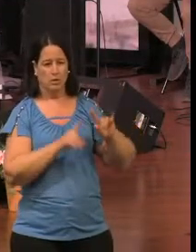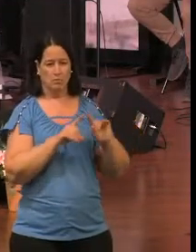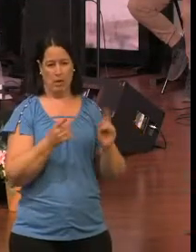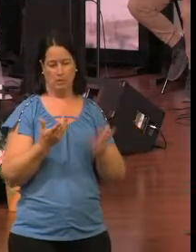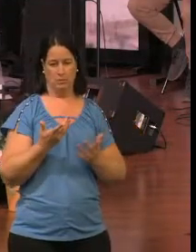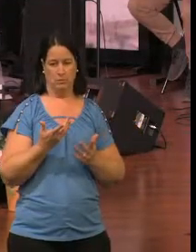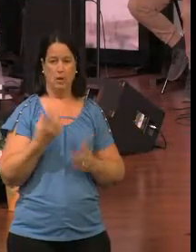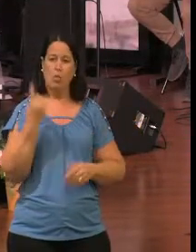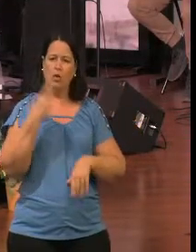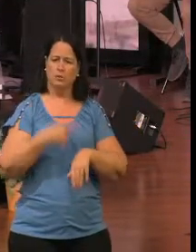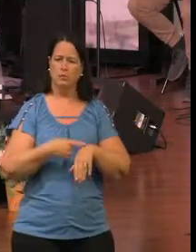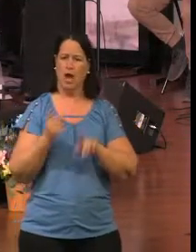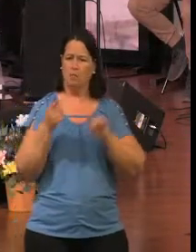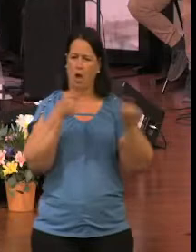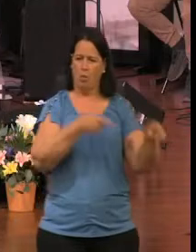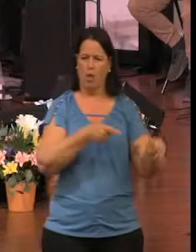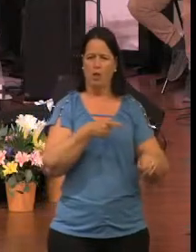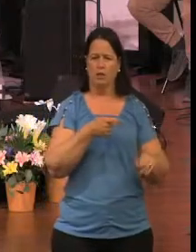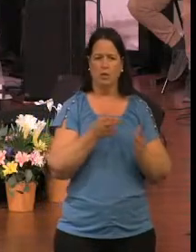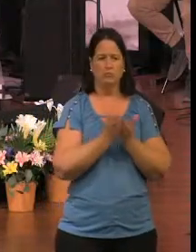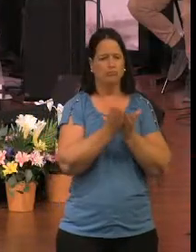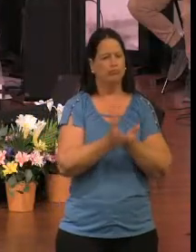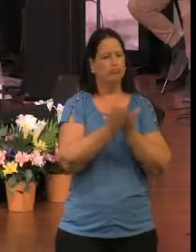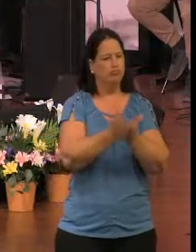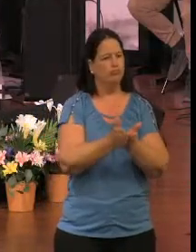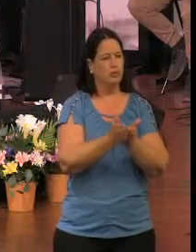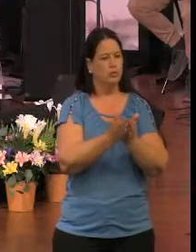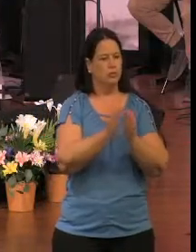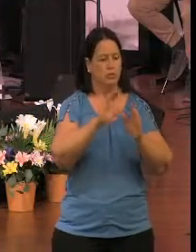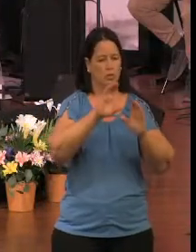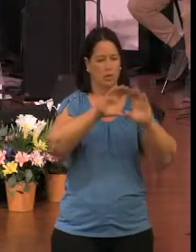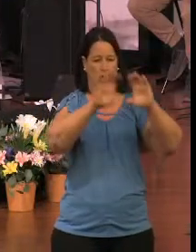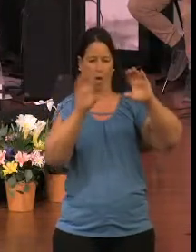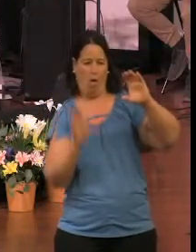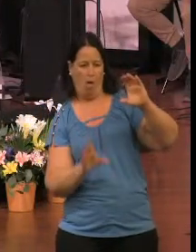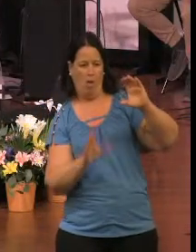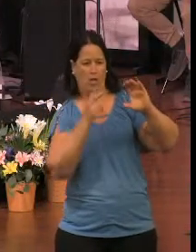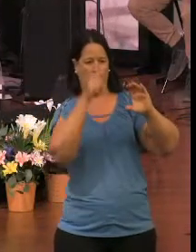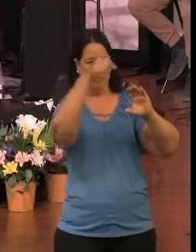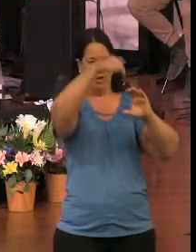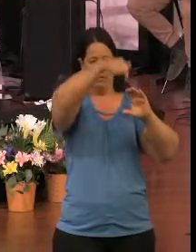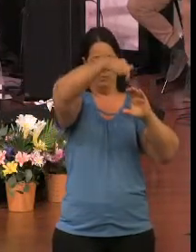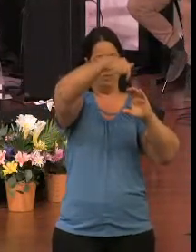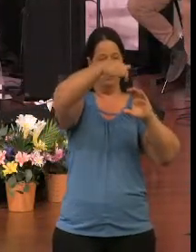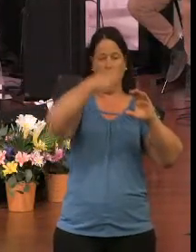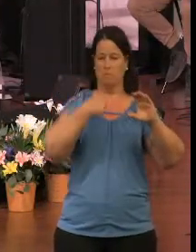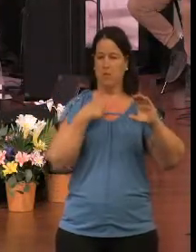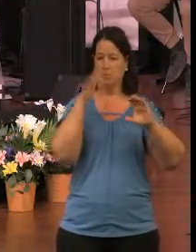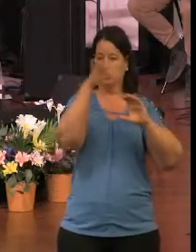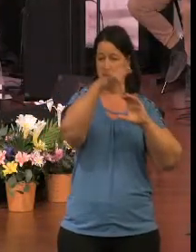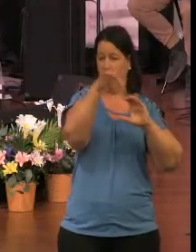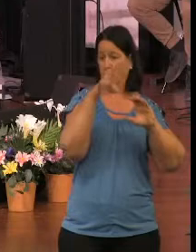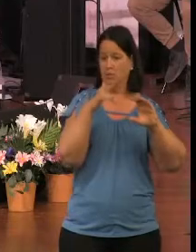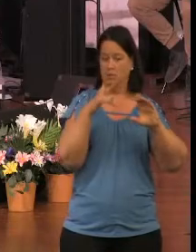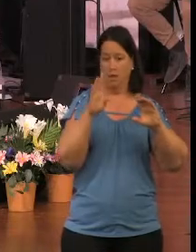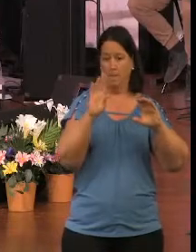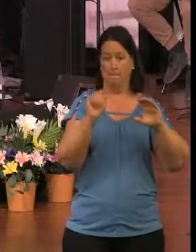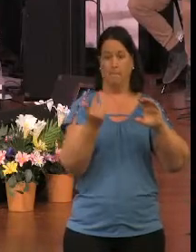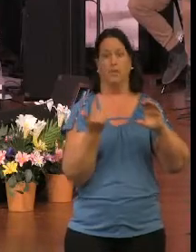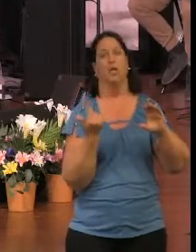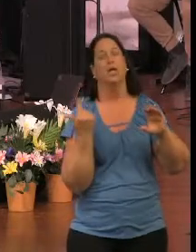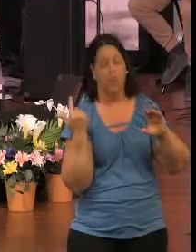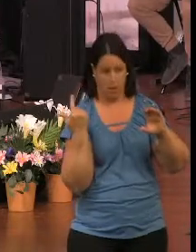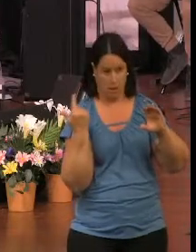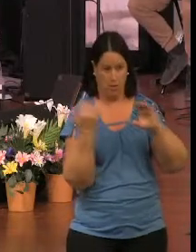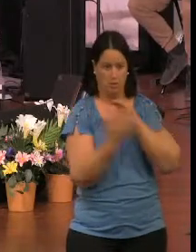med float to just go to the northern part of Africa. It is a big